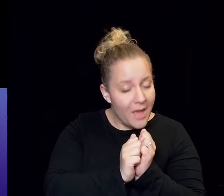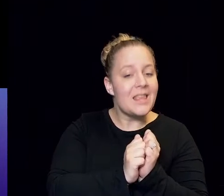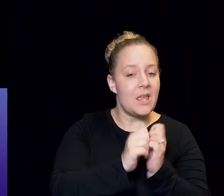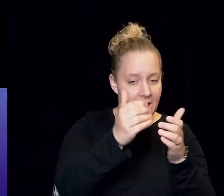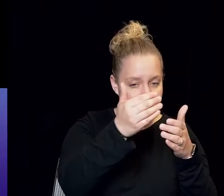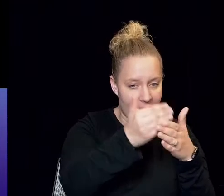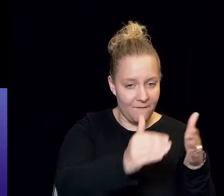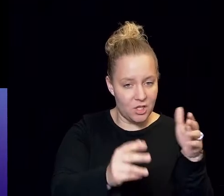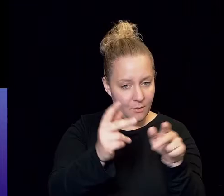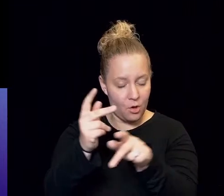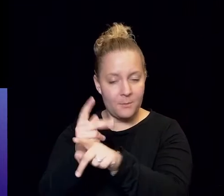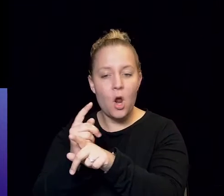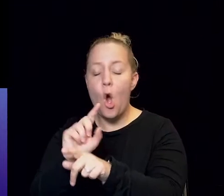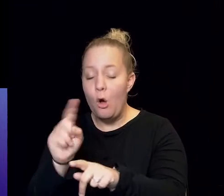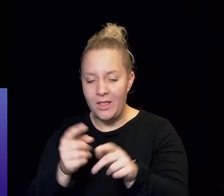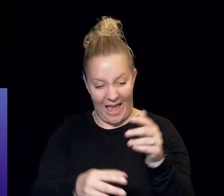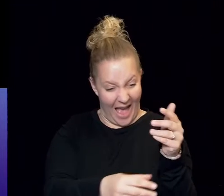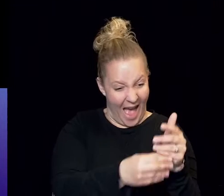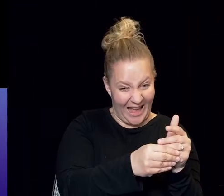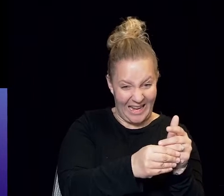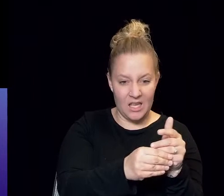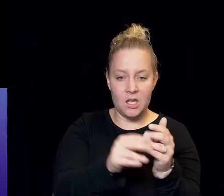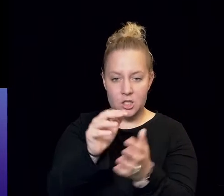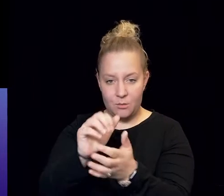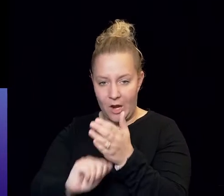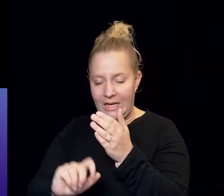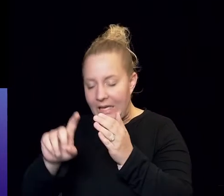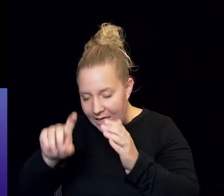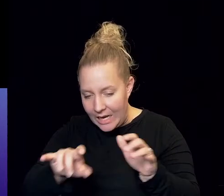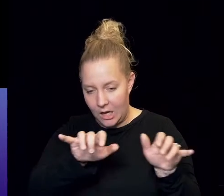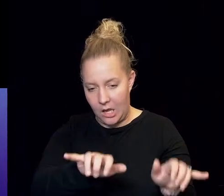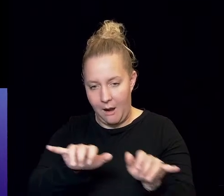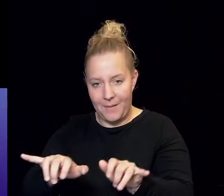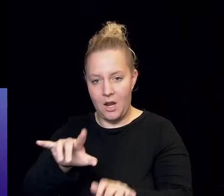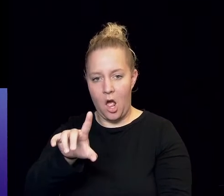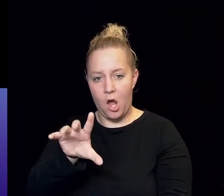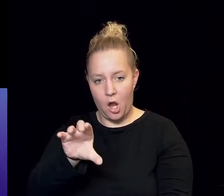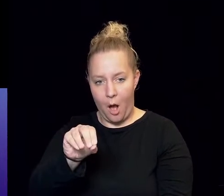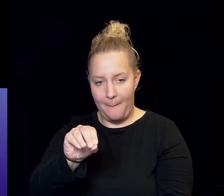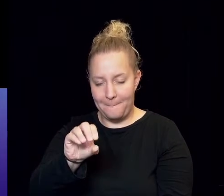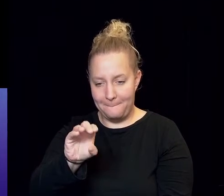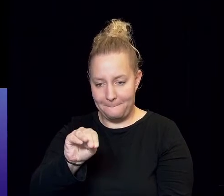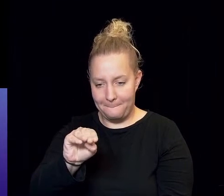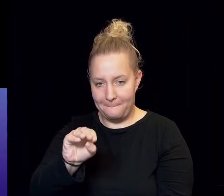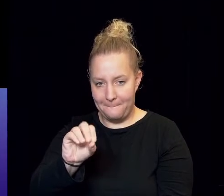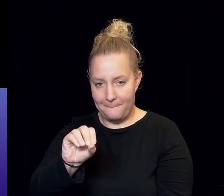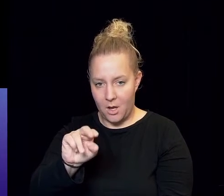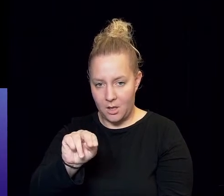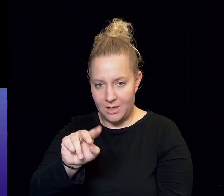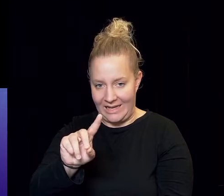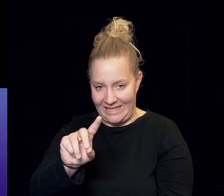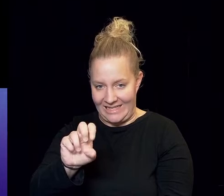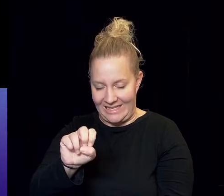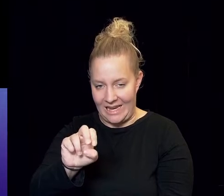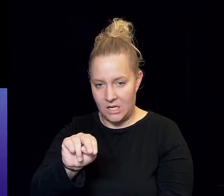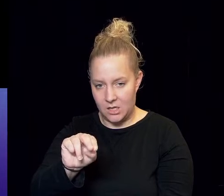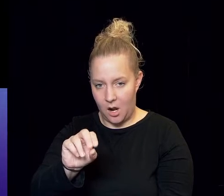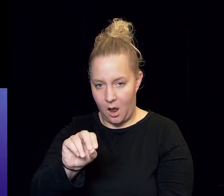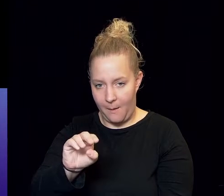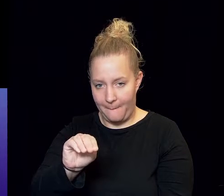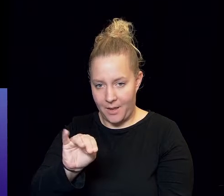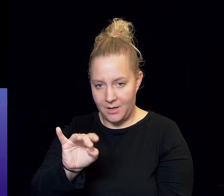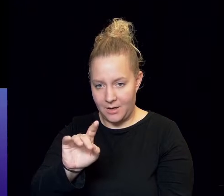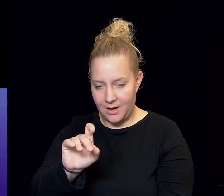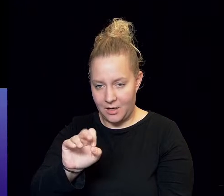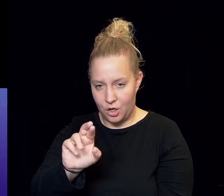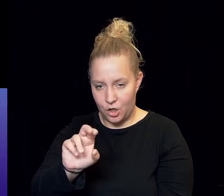it's only adding and subtracting do we need that. And then once your denominators are the same, some people have the tendency to try and simplify